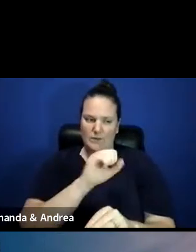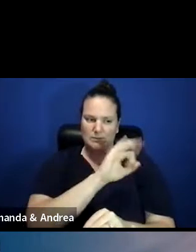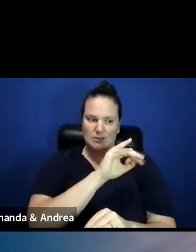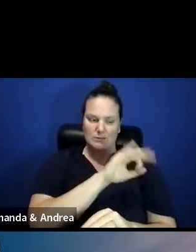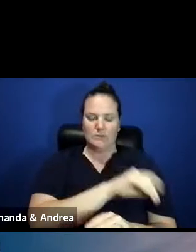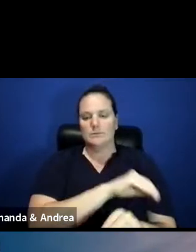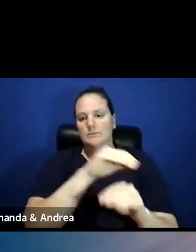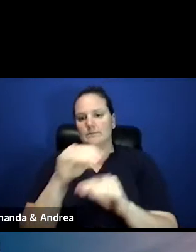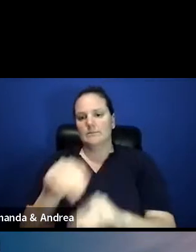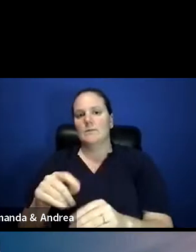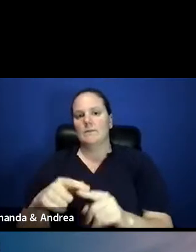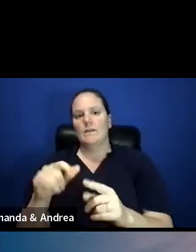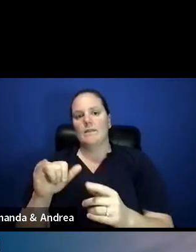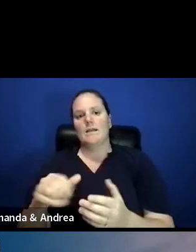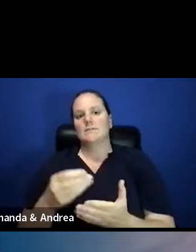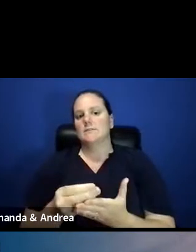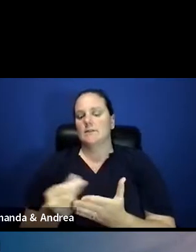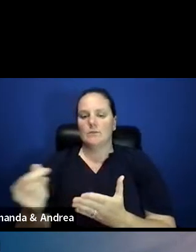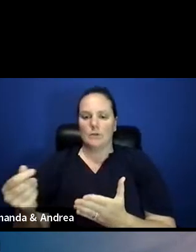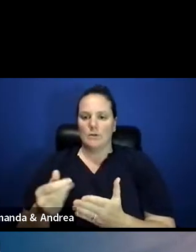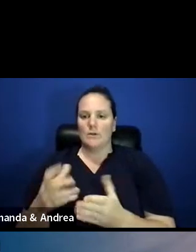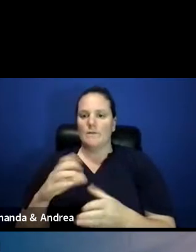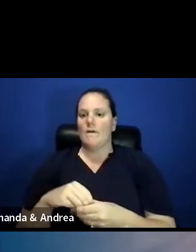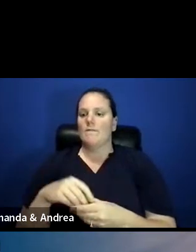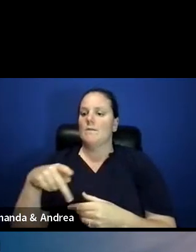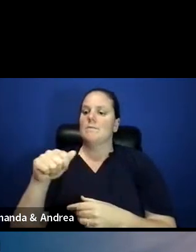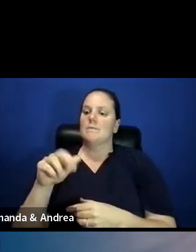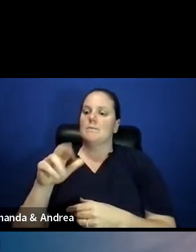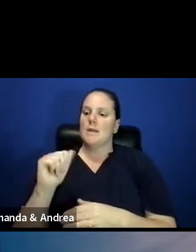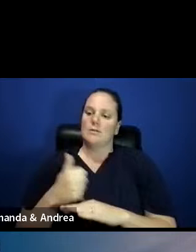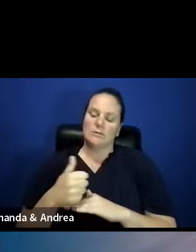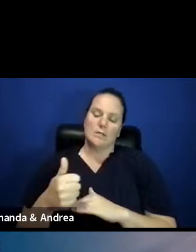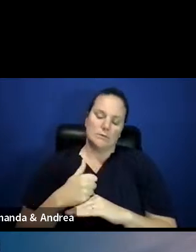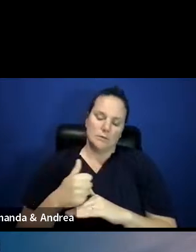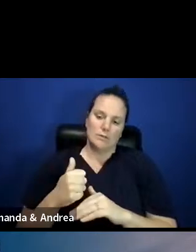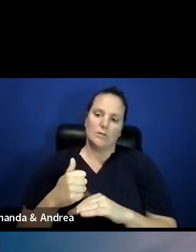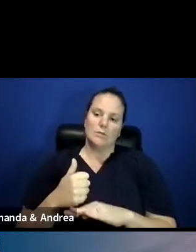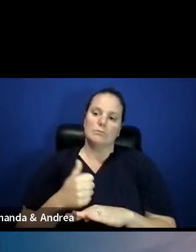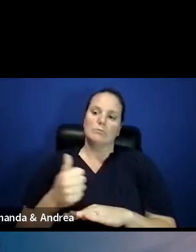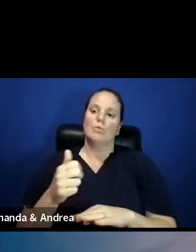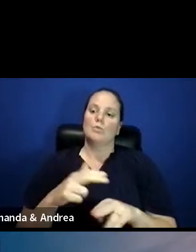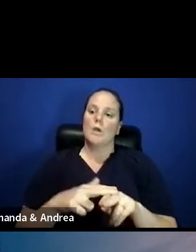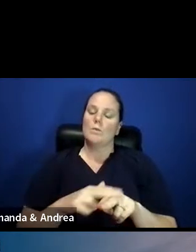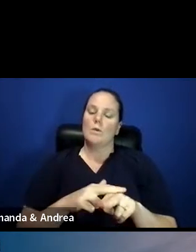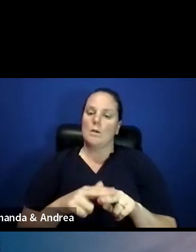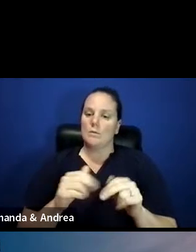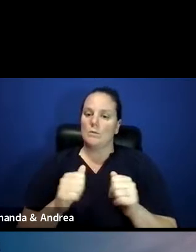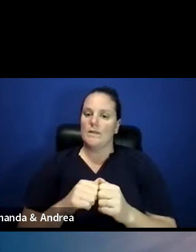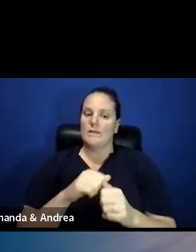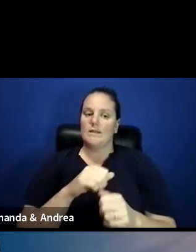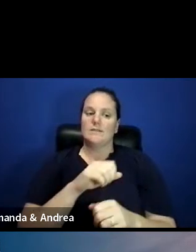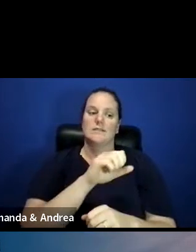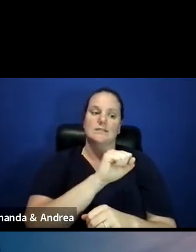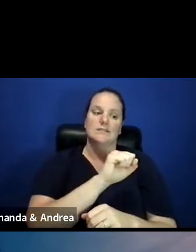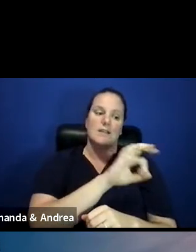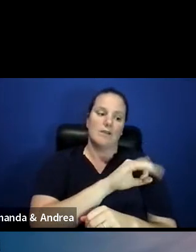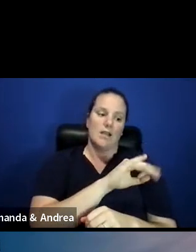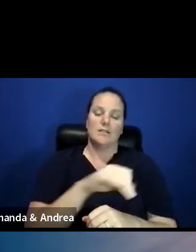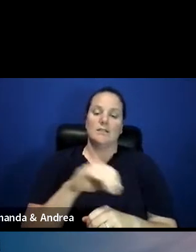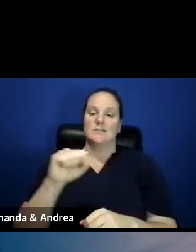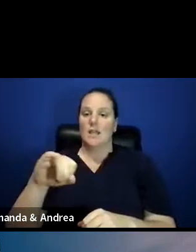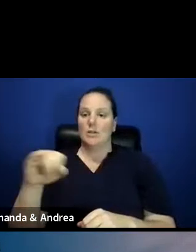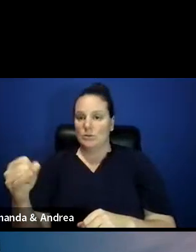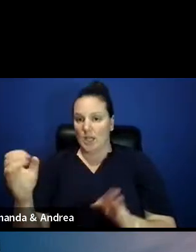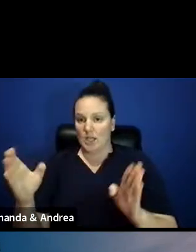accessibility advisory committees relating to paratransit and the commuter railroad that runs between San Francisco and San Jose. Thank you, Pete, for joining